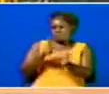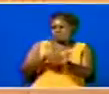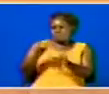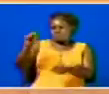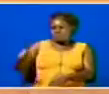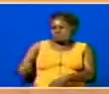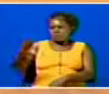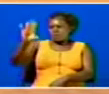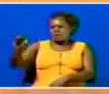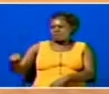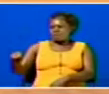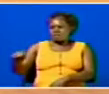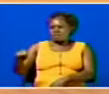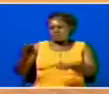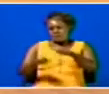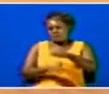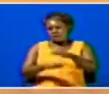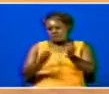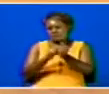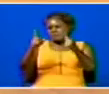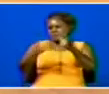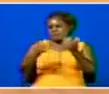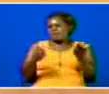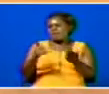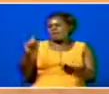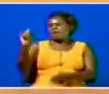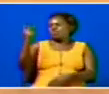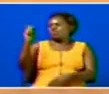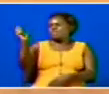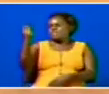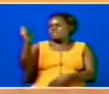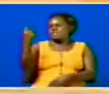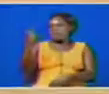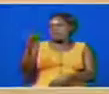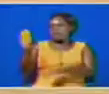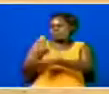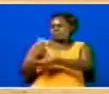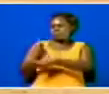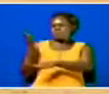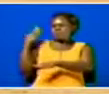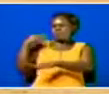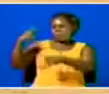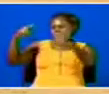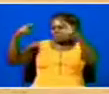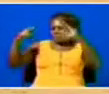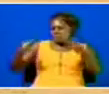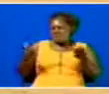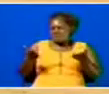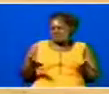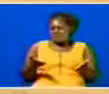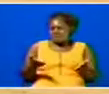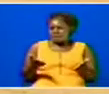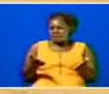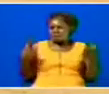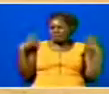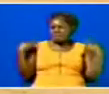Africa in March. For the under 16, they are qualifying to play in Tunisia in April. Burundi used to dominate a lot. Now we've